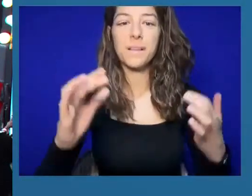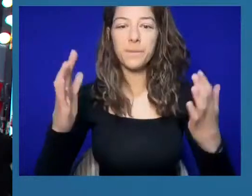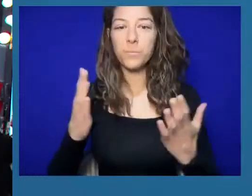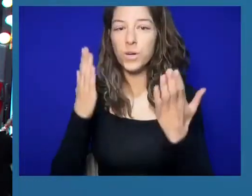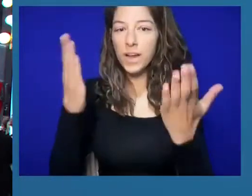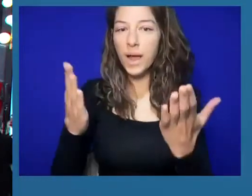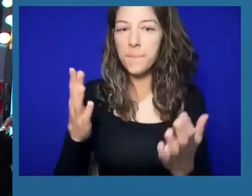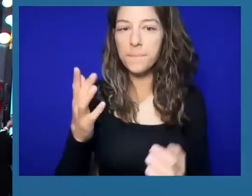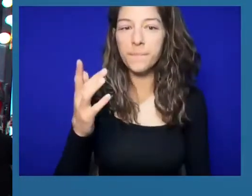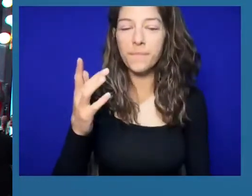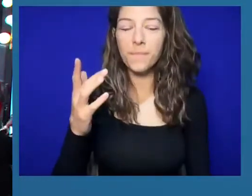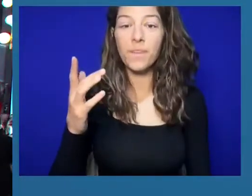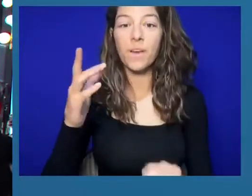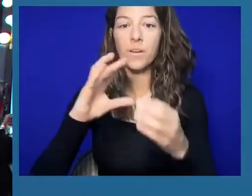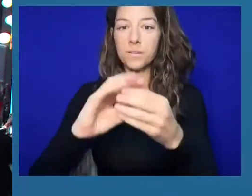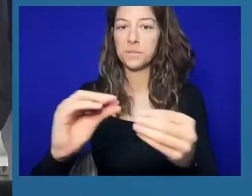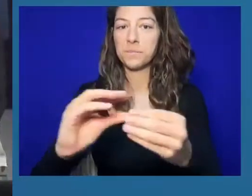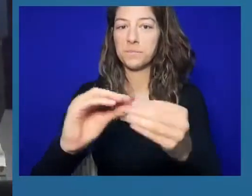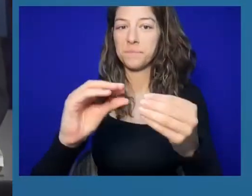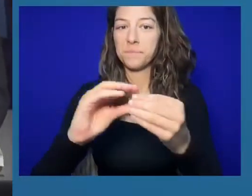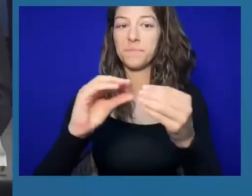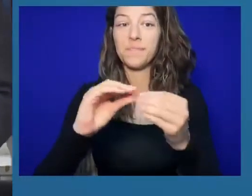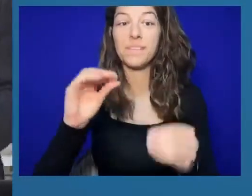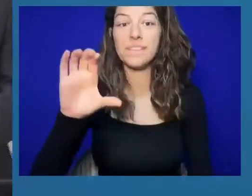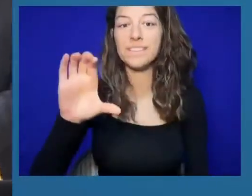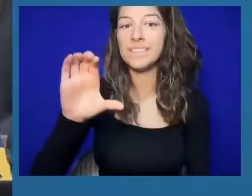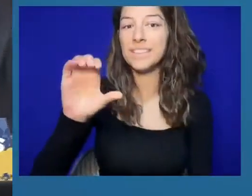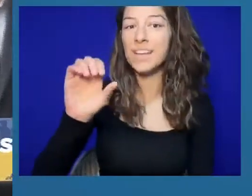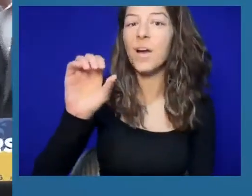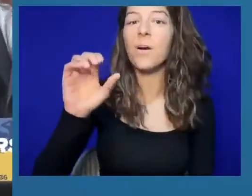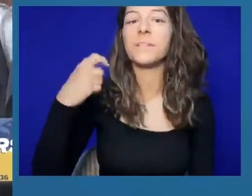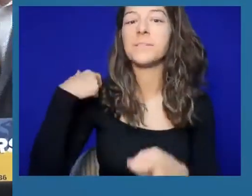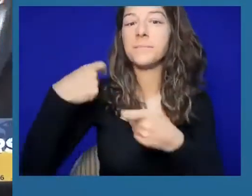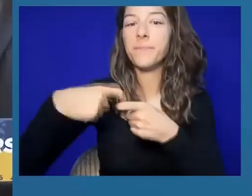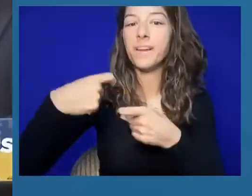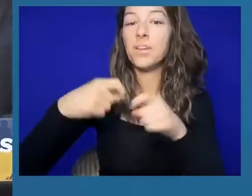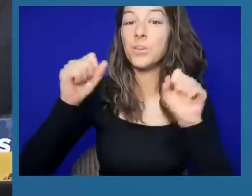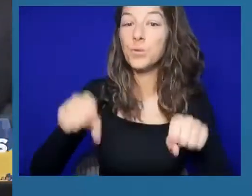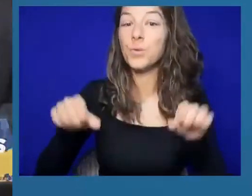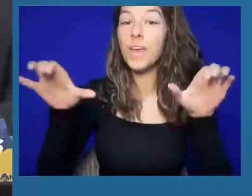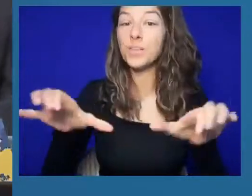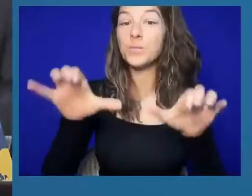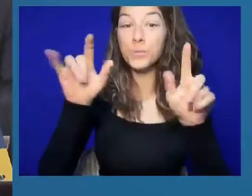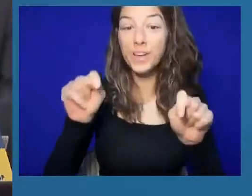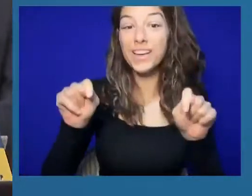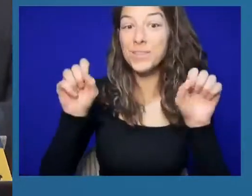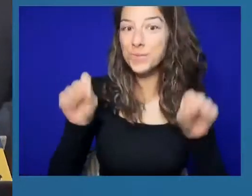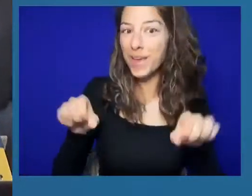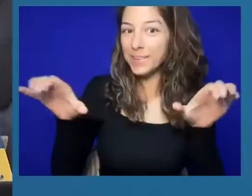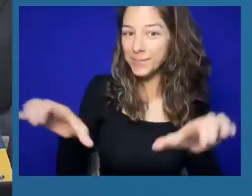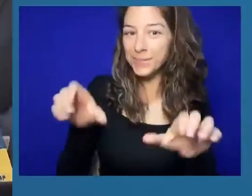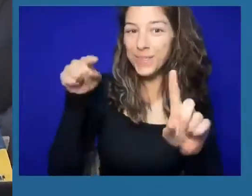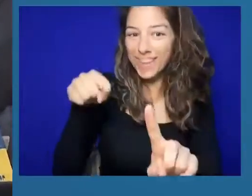Si se puede, si se puede, si se puede, si se